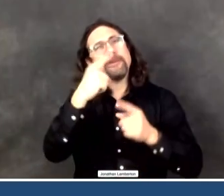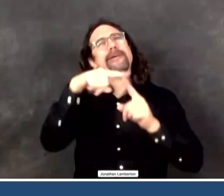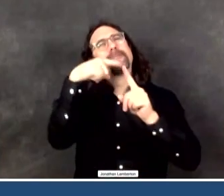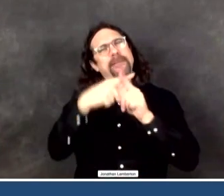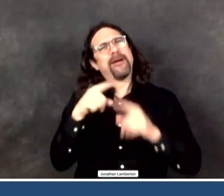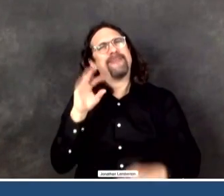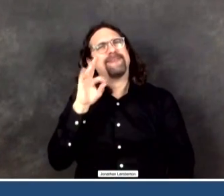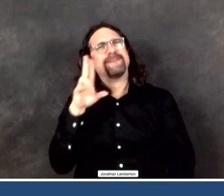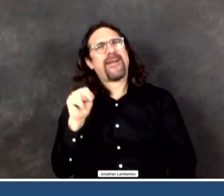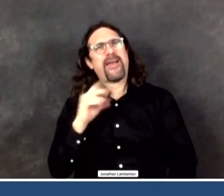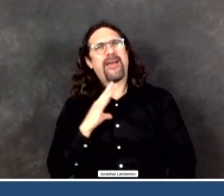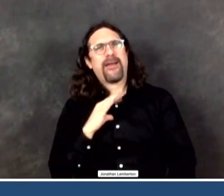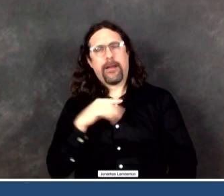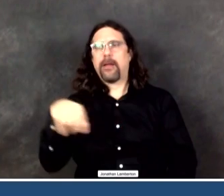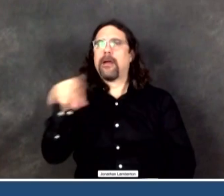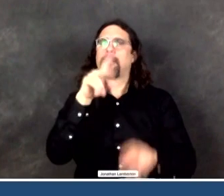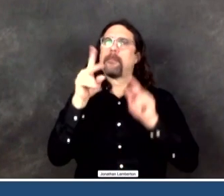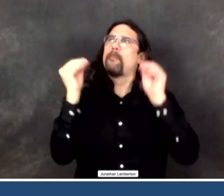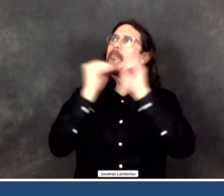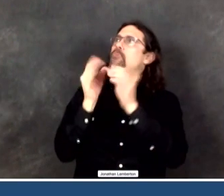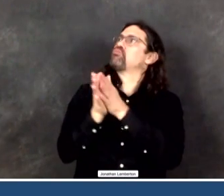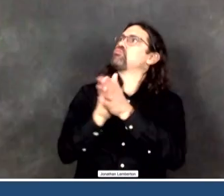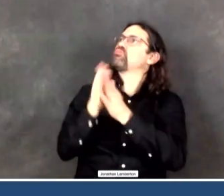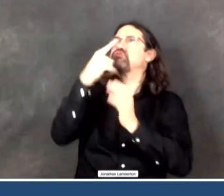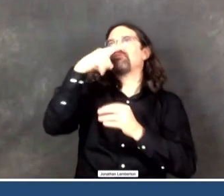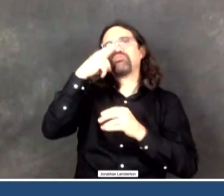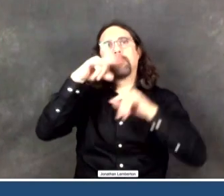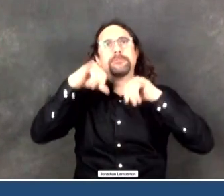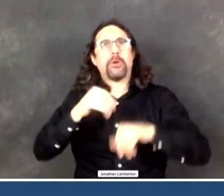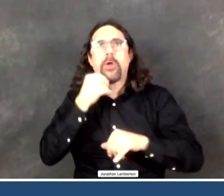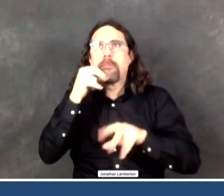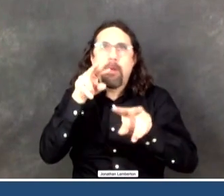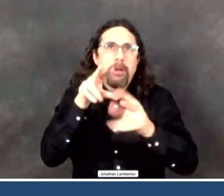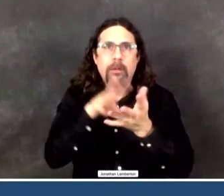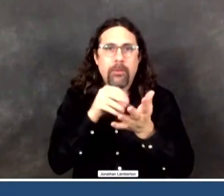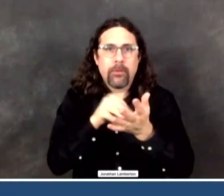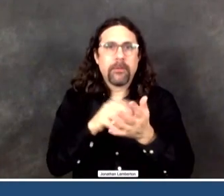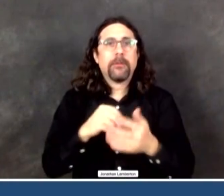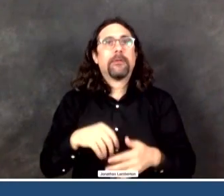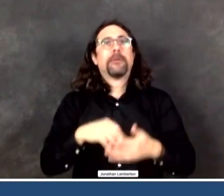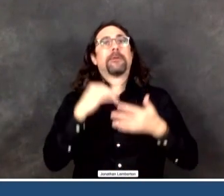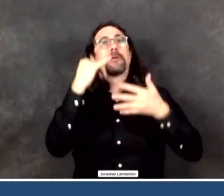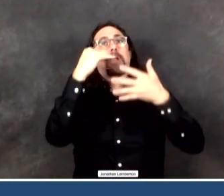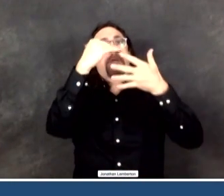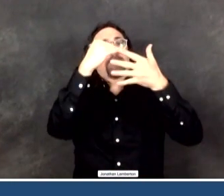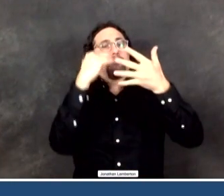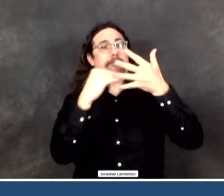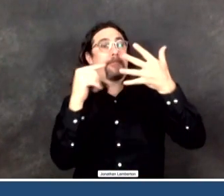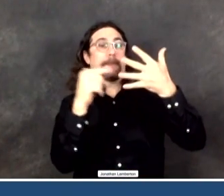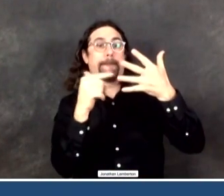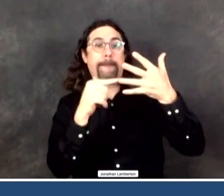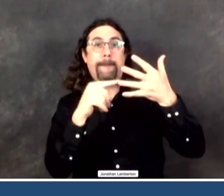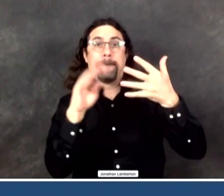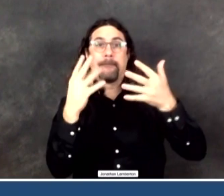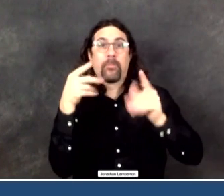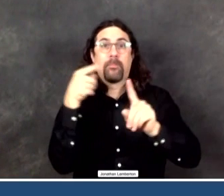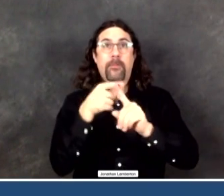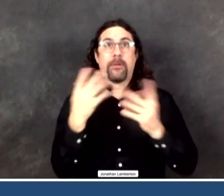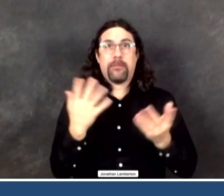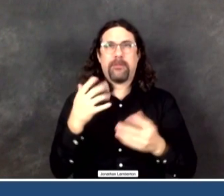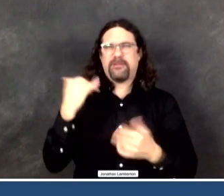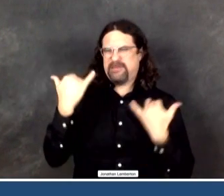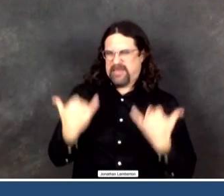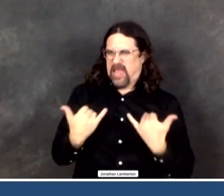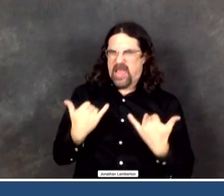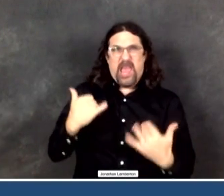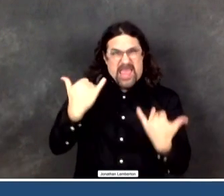graduation. For every child who we can help to meet the requirements in time, we need to do